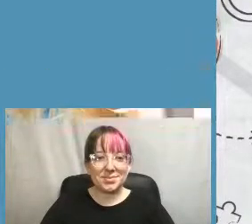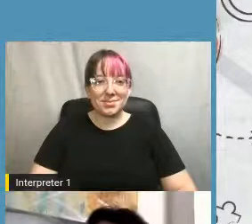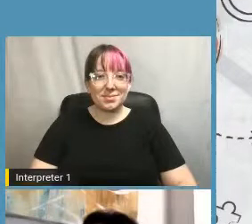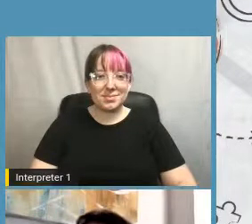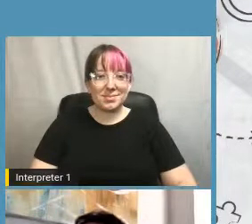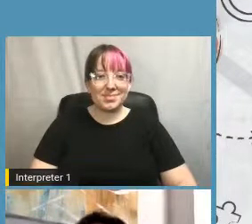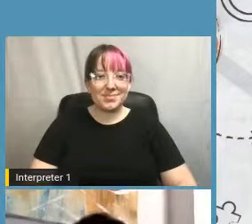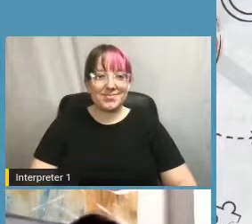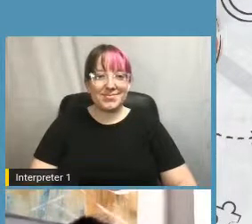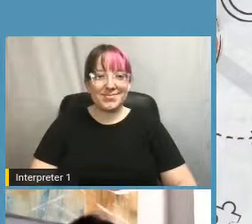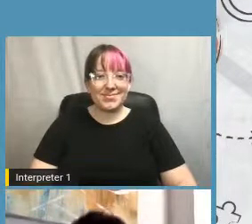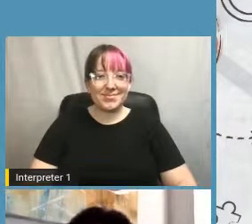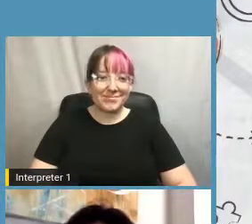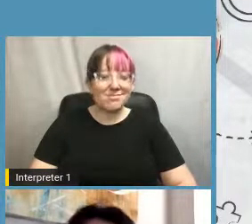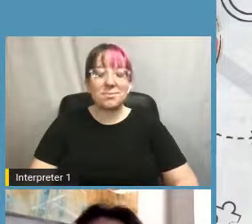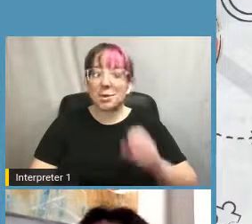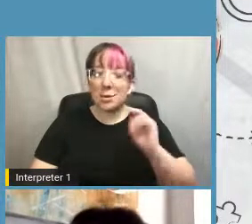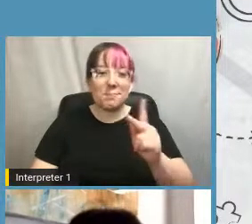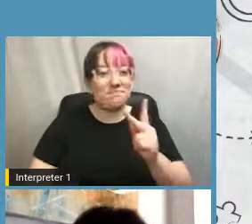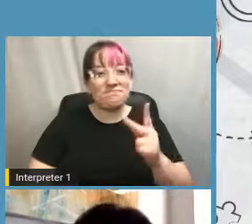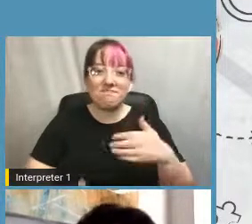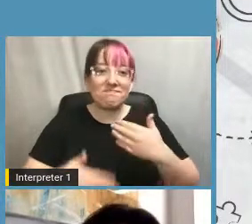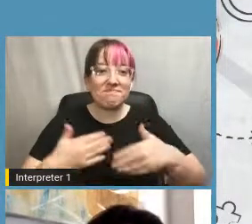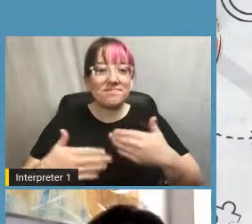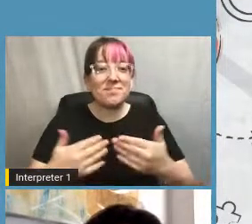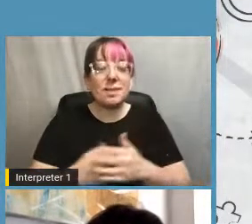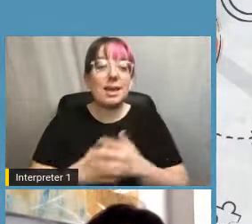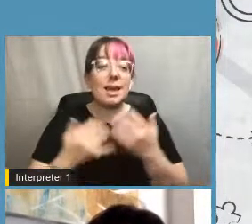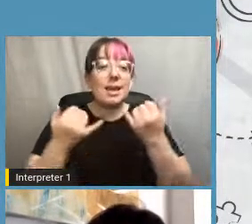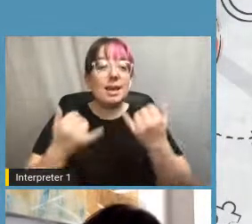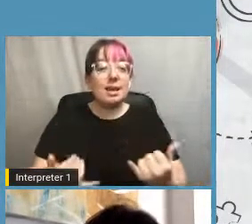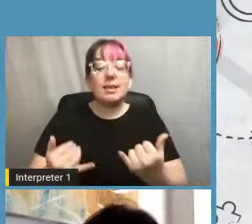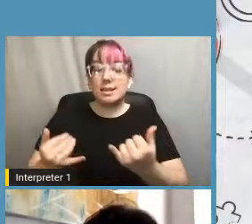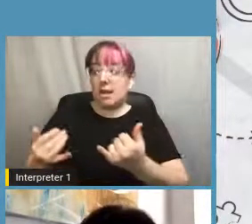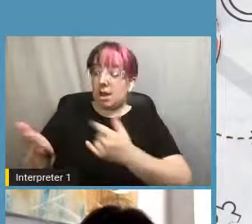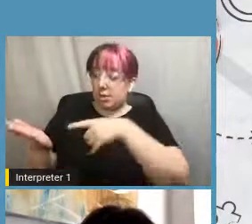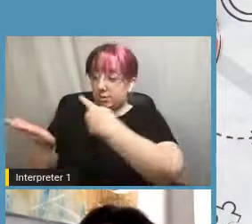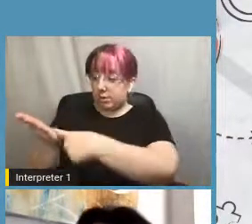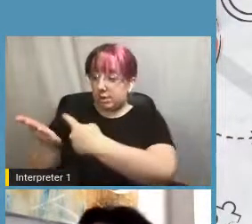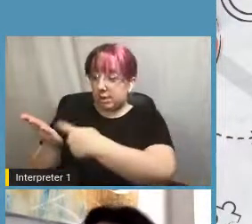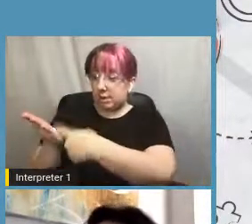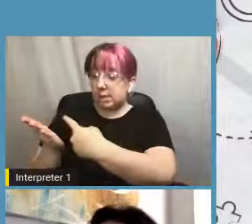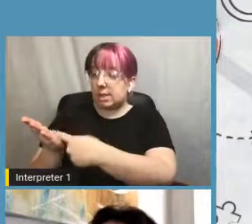while I get a drink. Okay. So now that we've covered